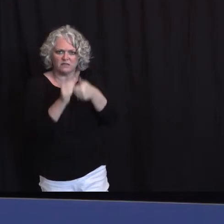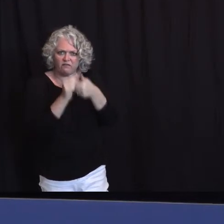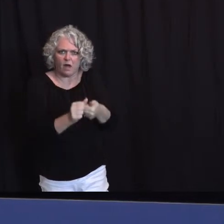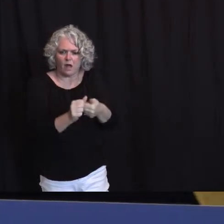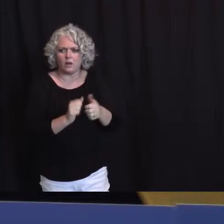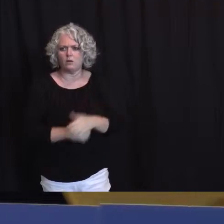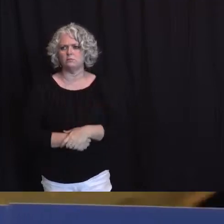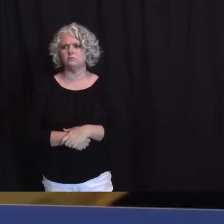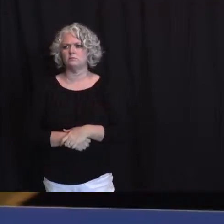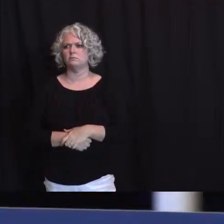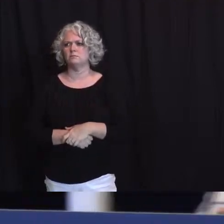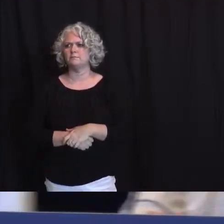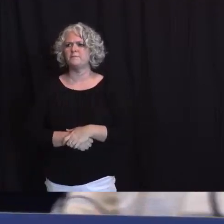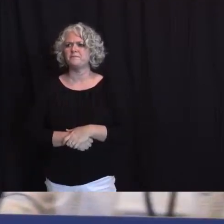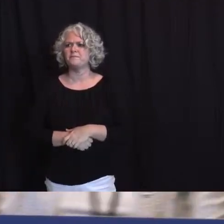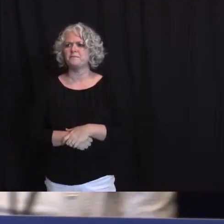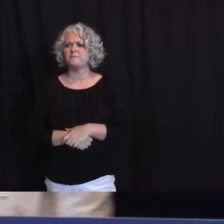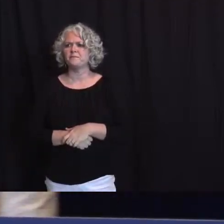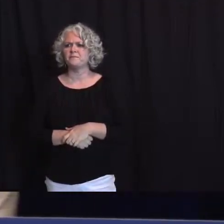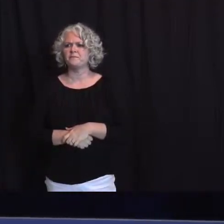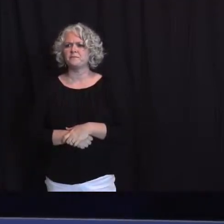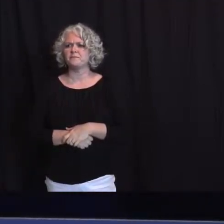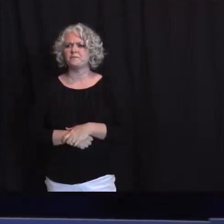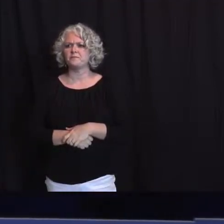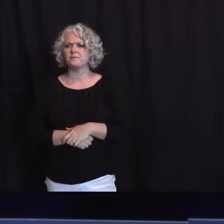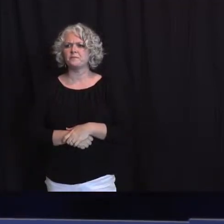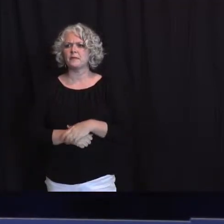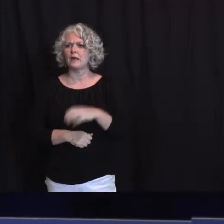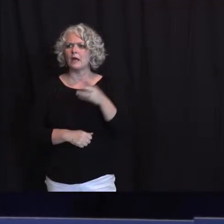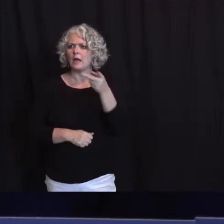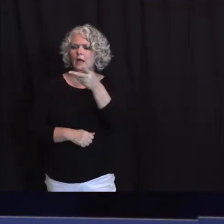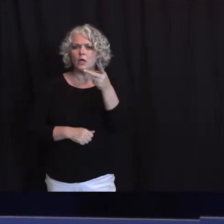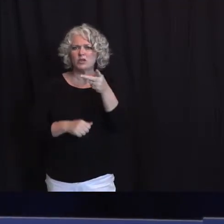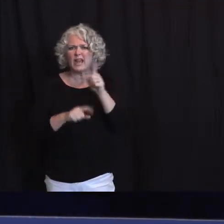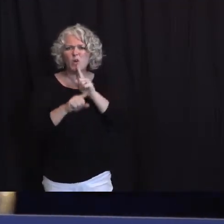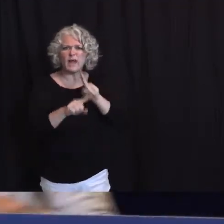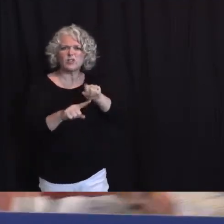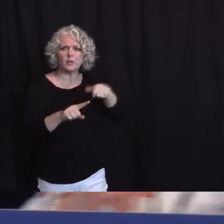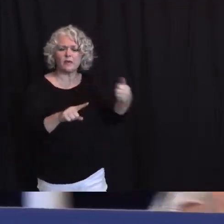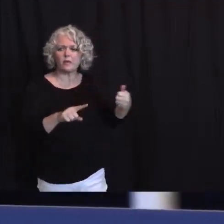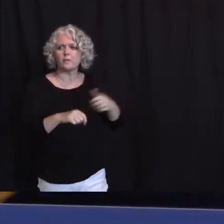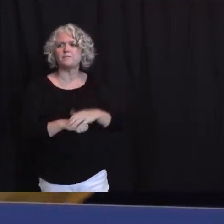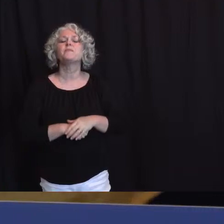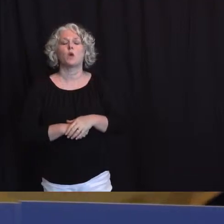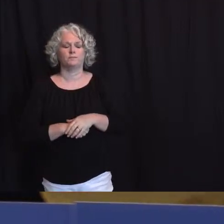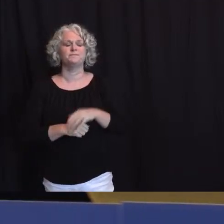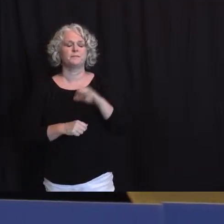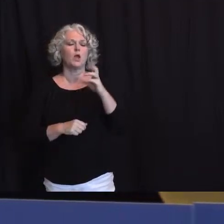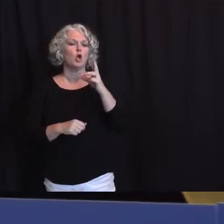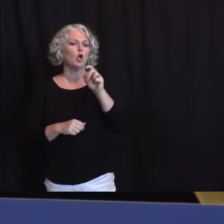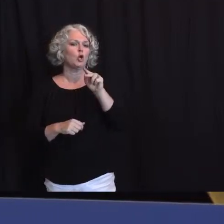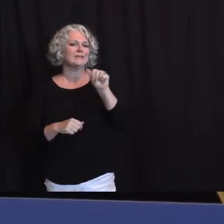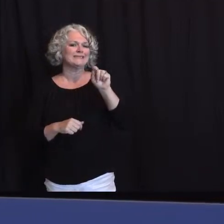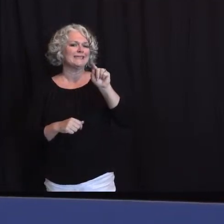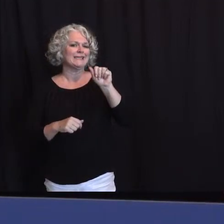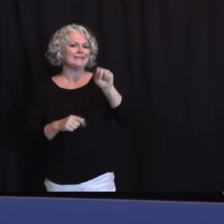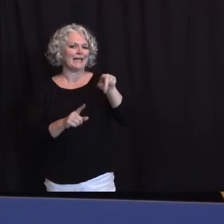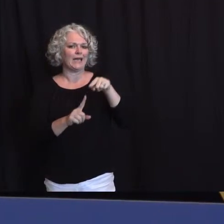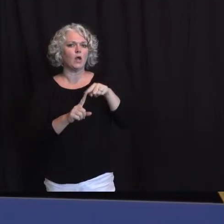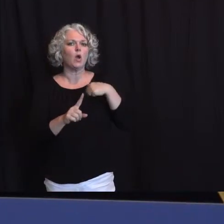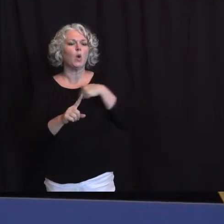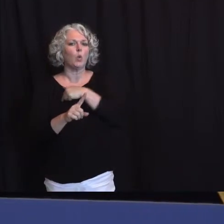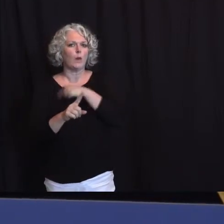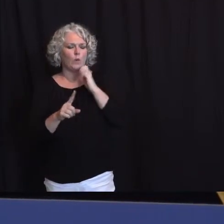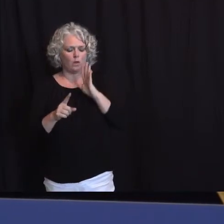Anything on breakthrough case data, Judy or Tina? We're also in the process of finalizing reports that we're